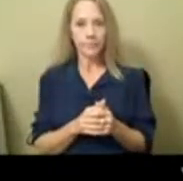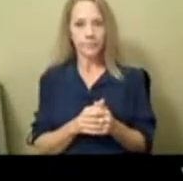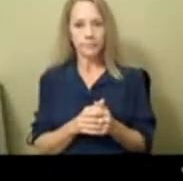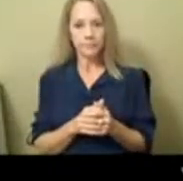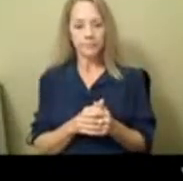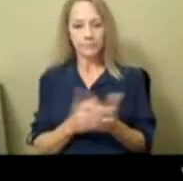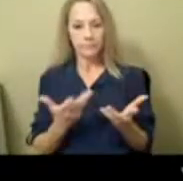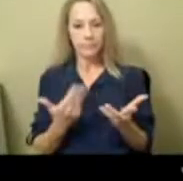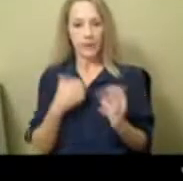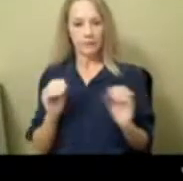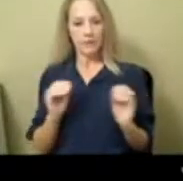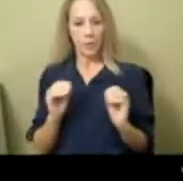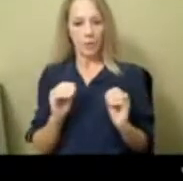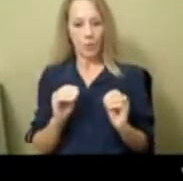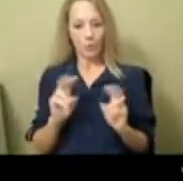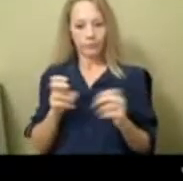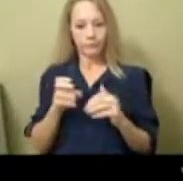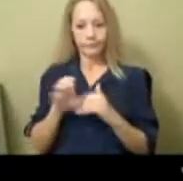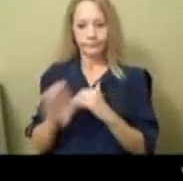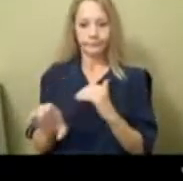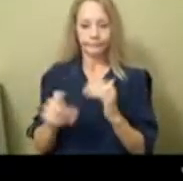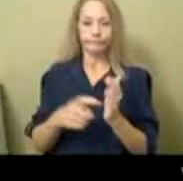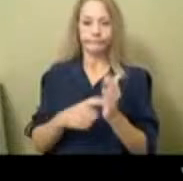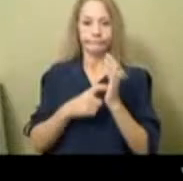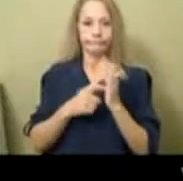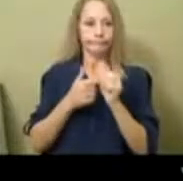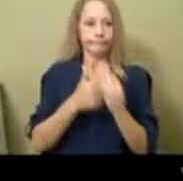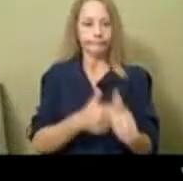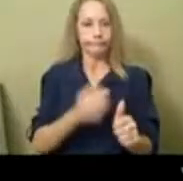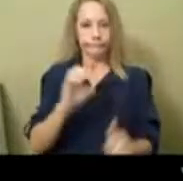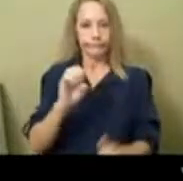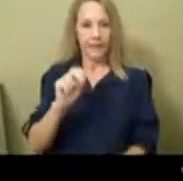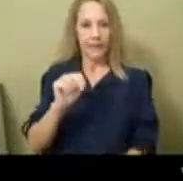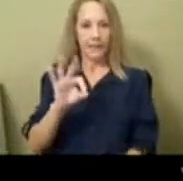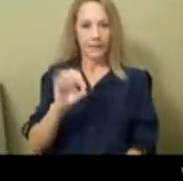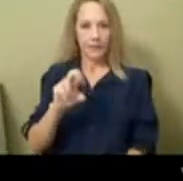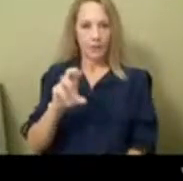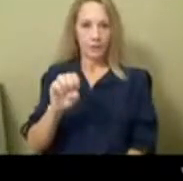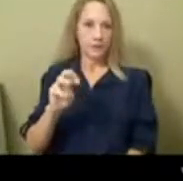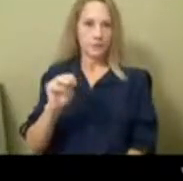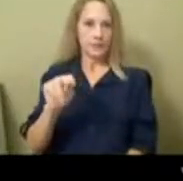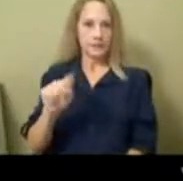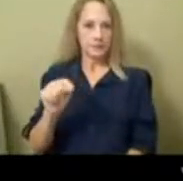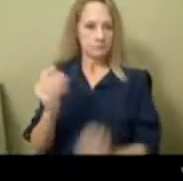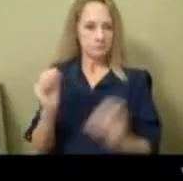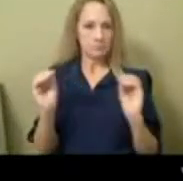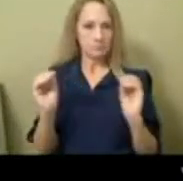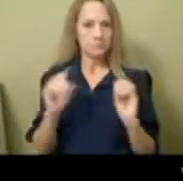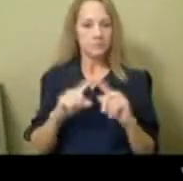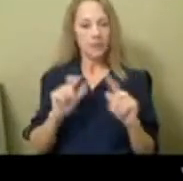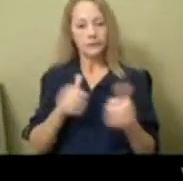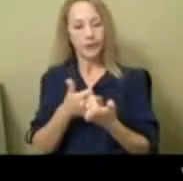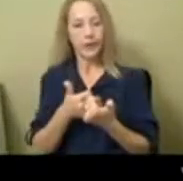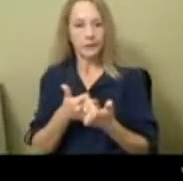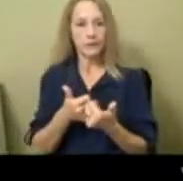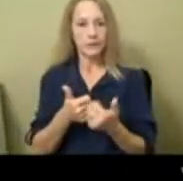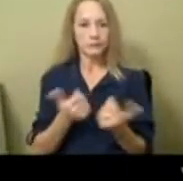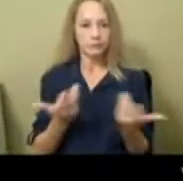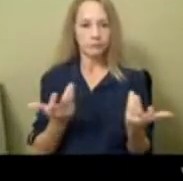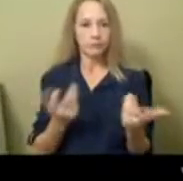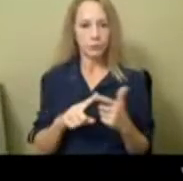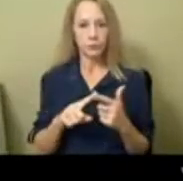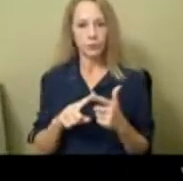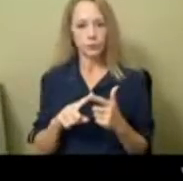related activities to this. So that, again, just challenging to enforce something like that.